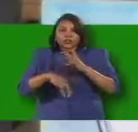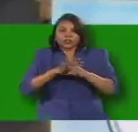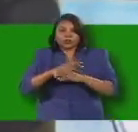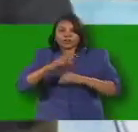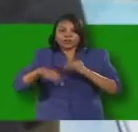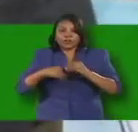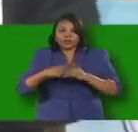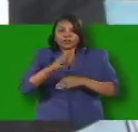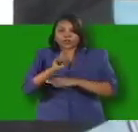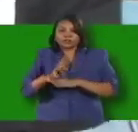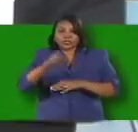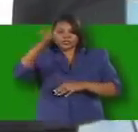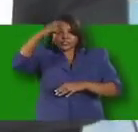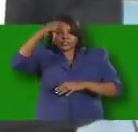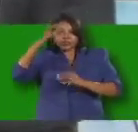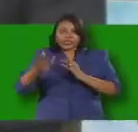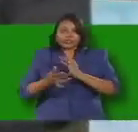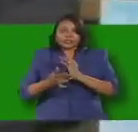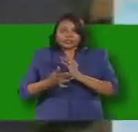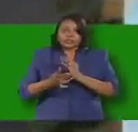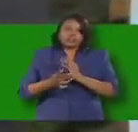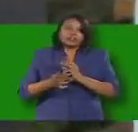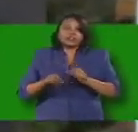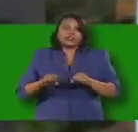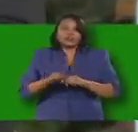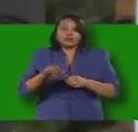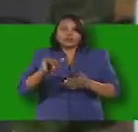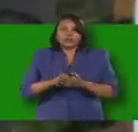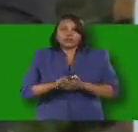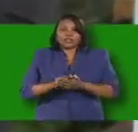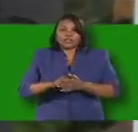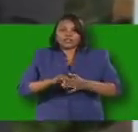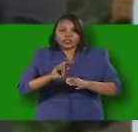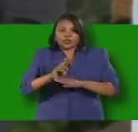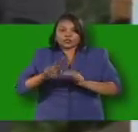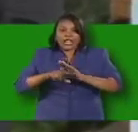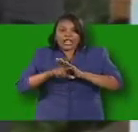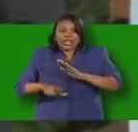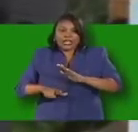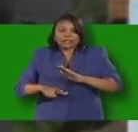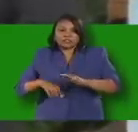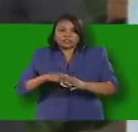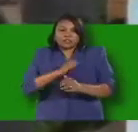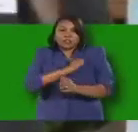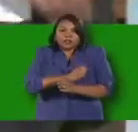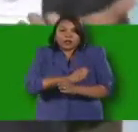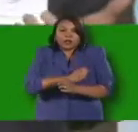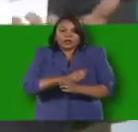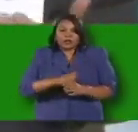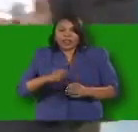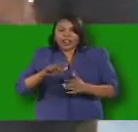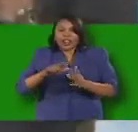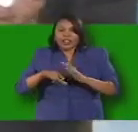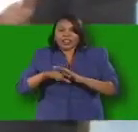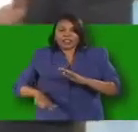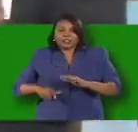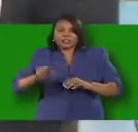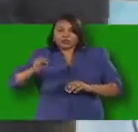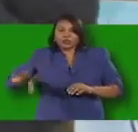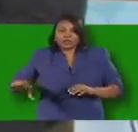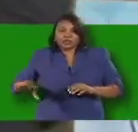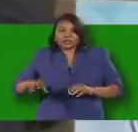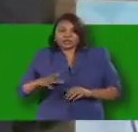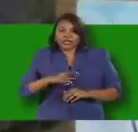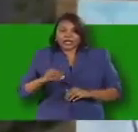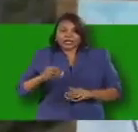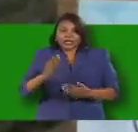smart technologies in our processes, our industrial processes, so that we limit as much as possible pollution, emissions,